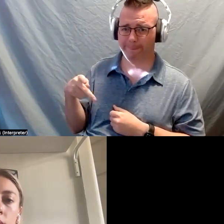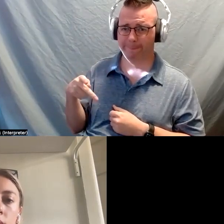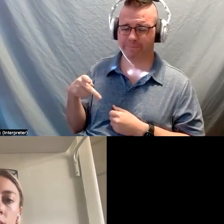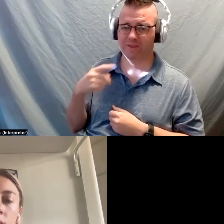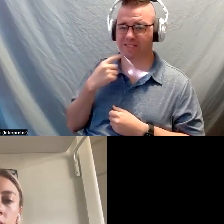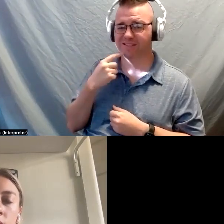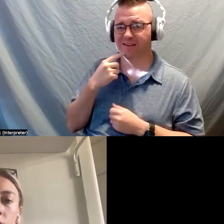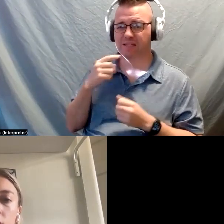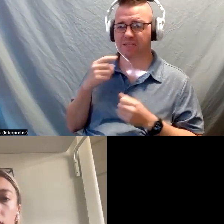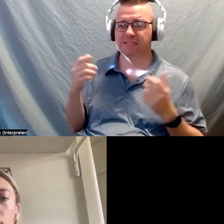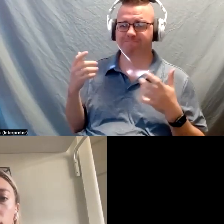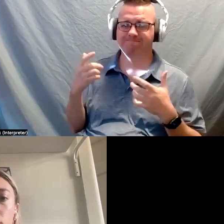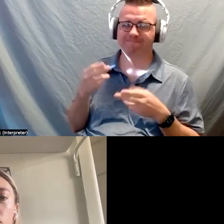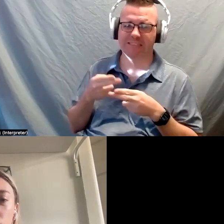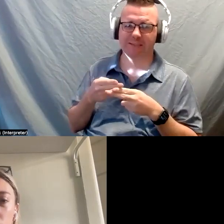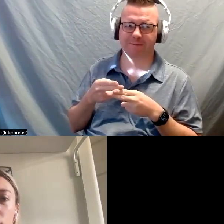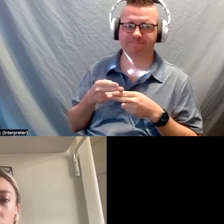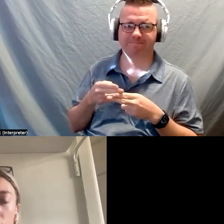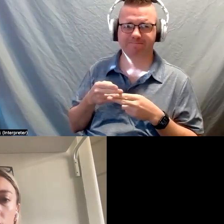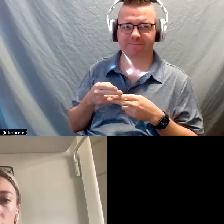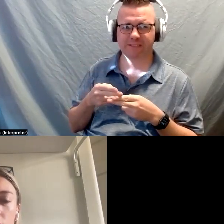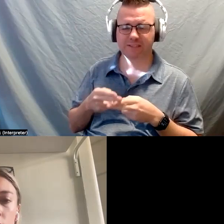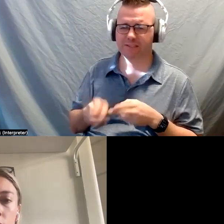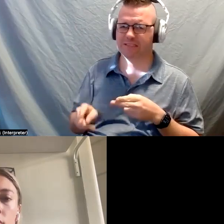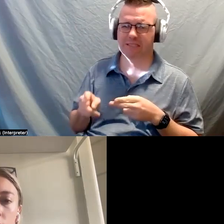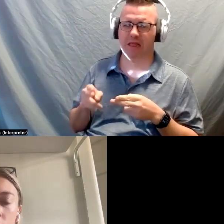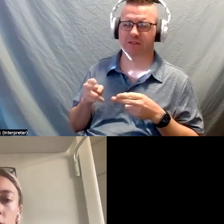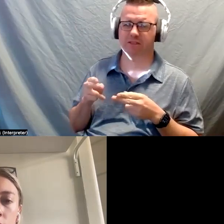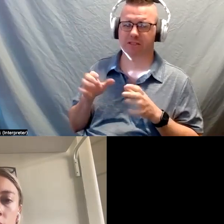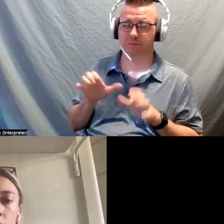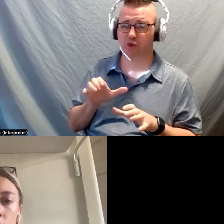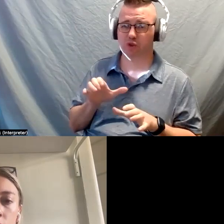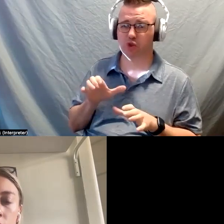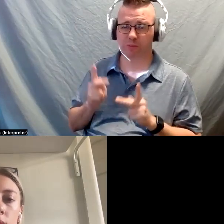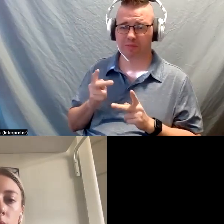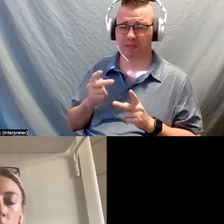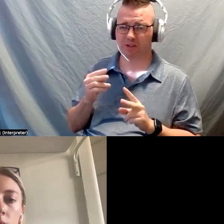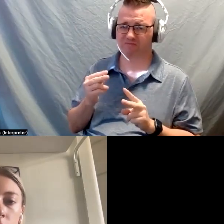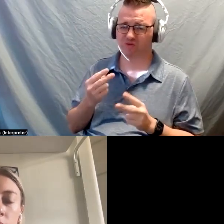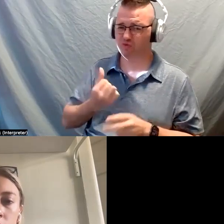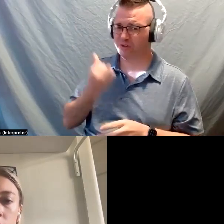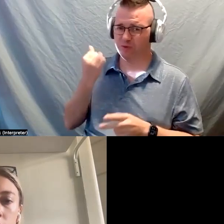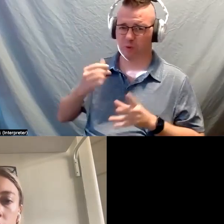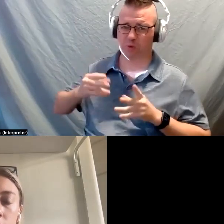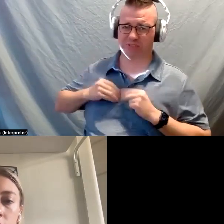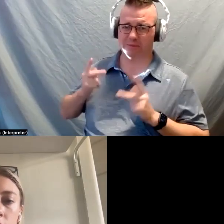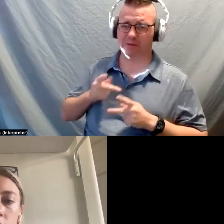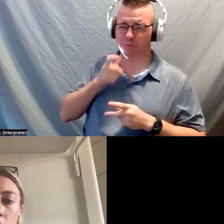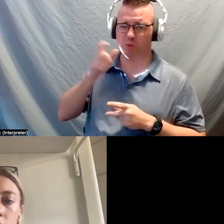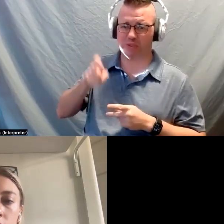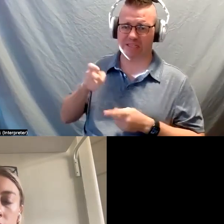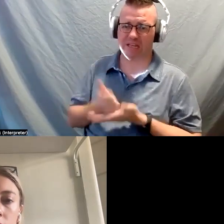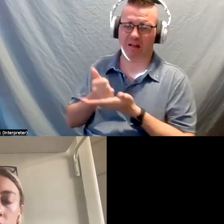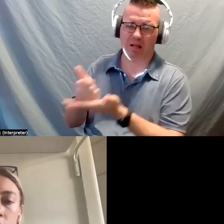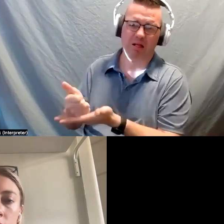a society turned its back so cruelly, as it were, on a constituency of need. And I